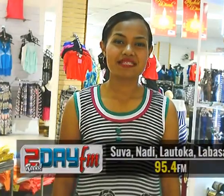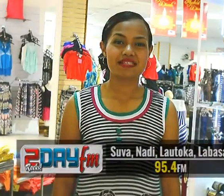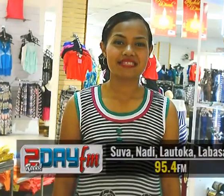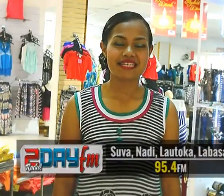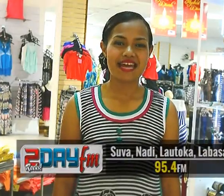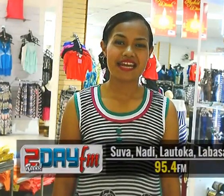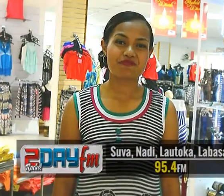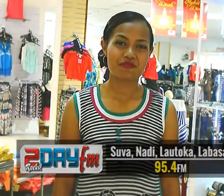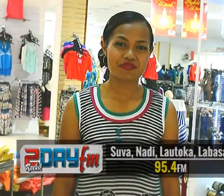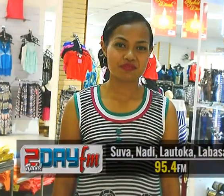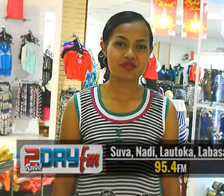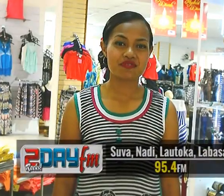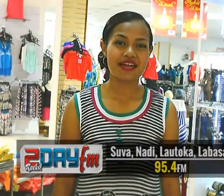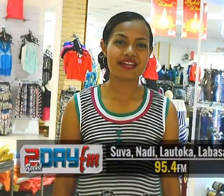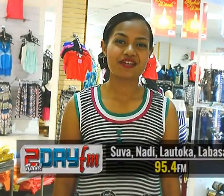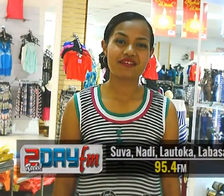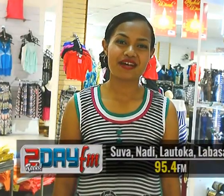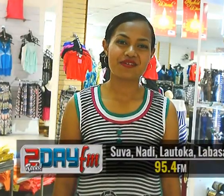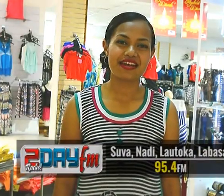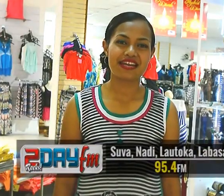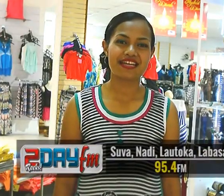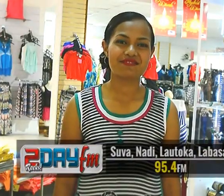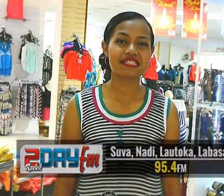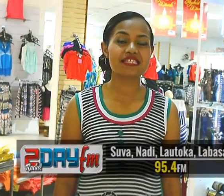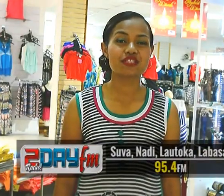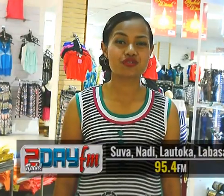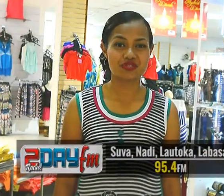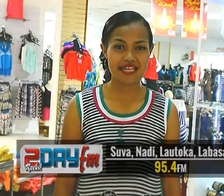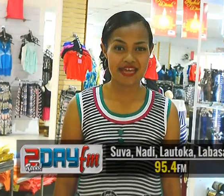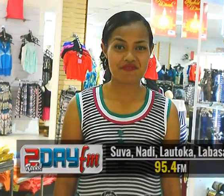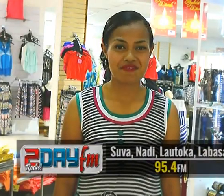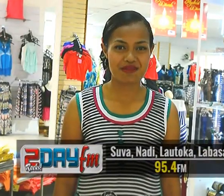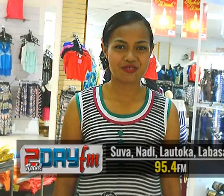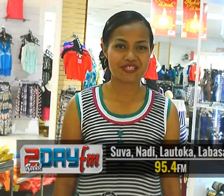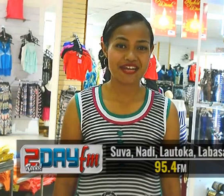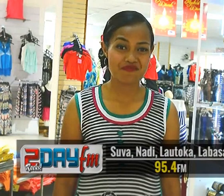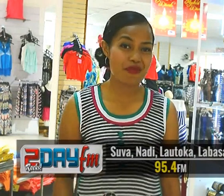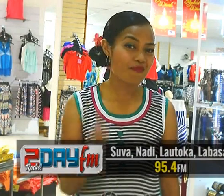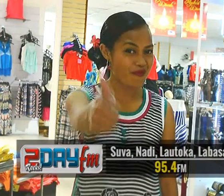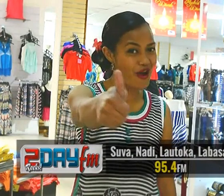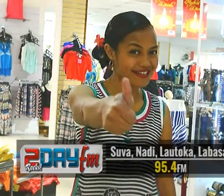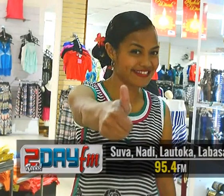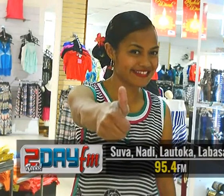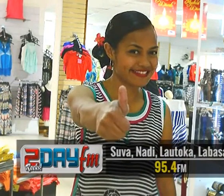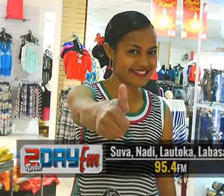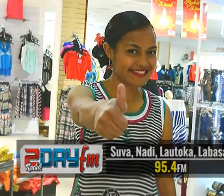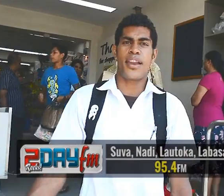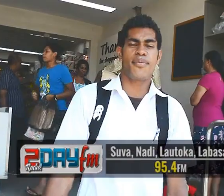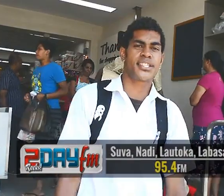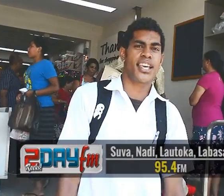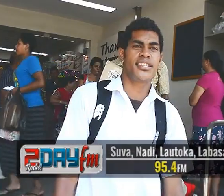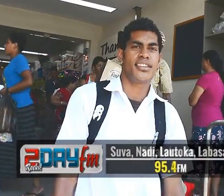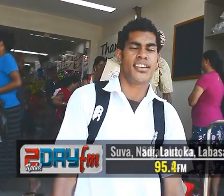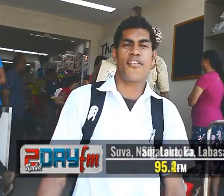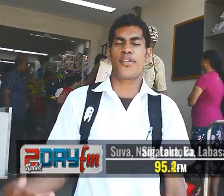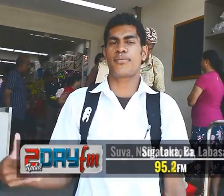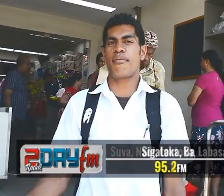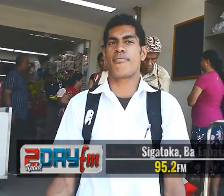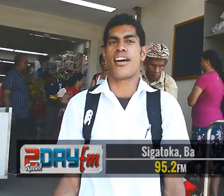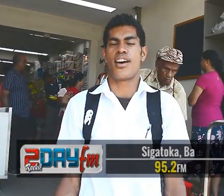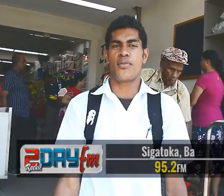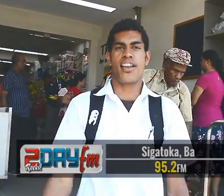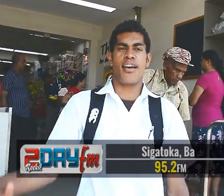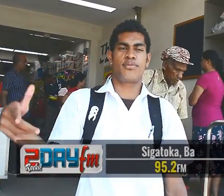Bulavinaka, my name is Litia and I'm from the beautiful island of Laos and I love listening to Today FM. Today FM rock. My name is Casey, I'm